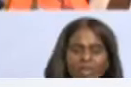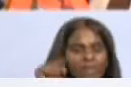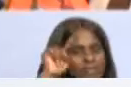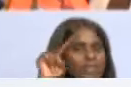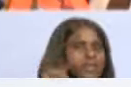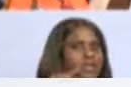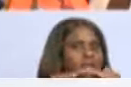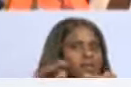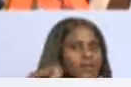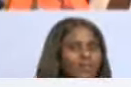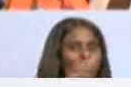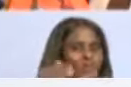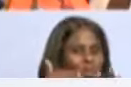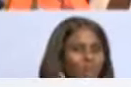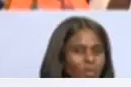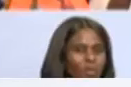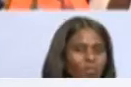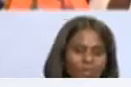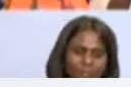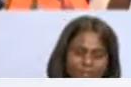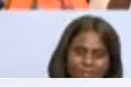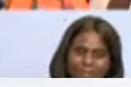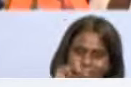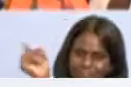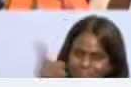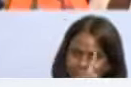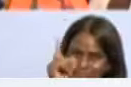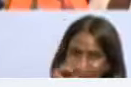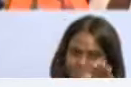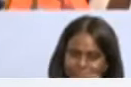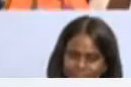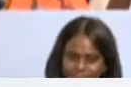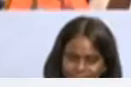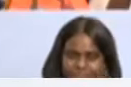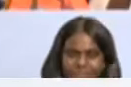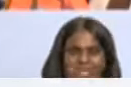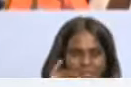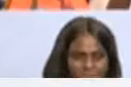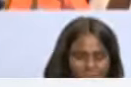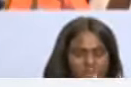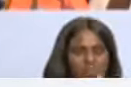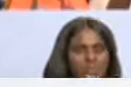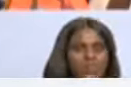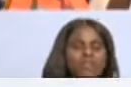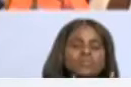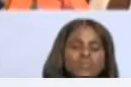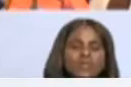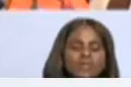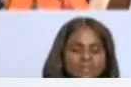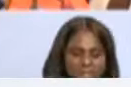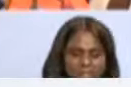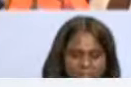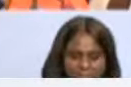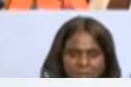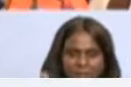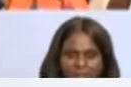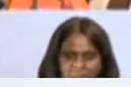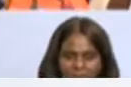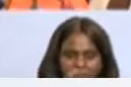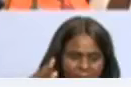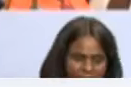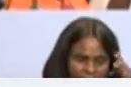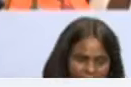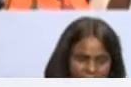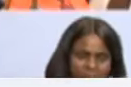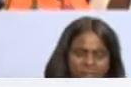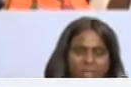across the country, across social status, and the speed access to justice for